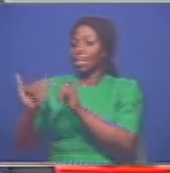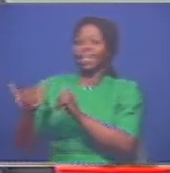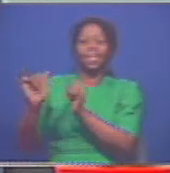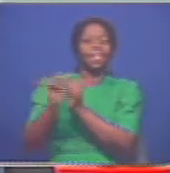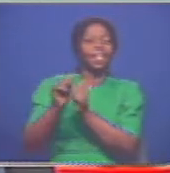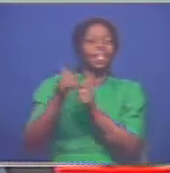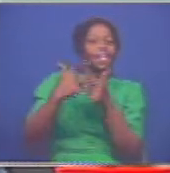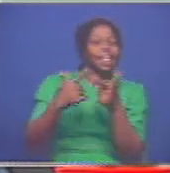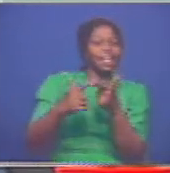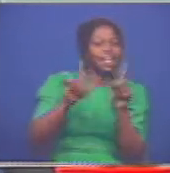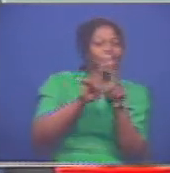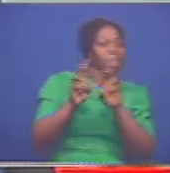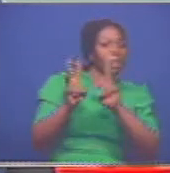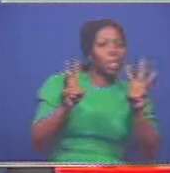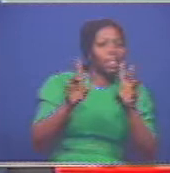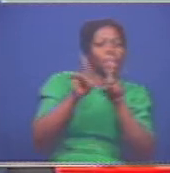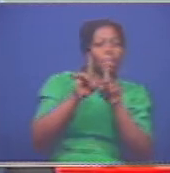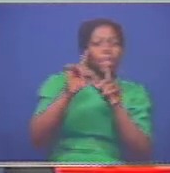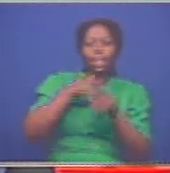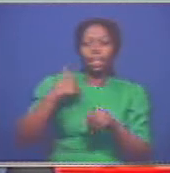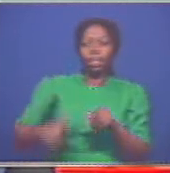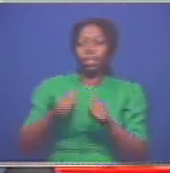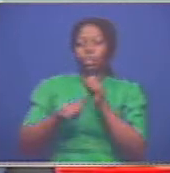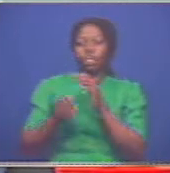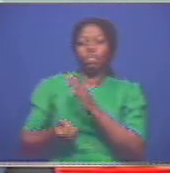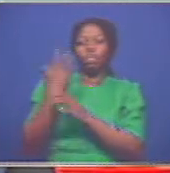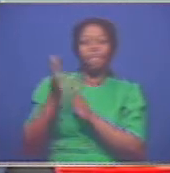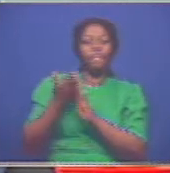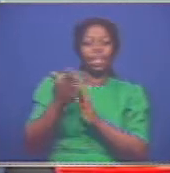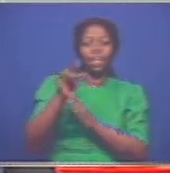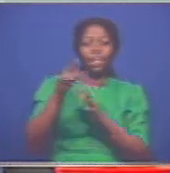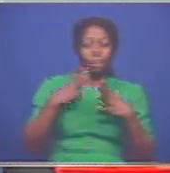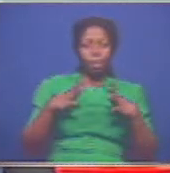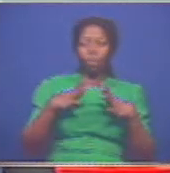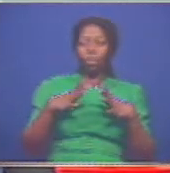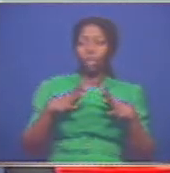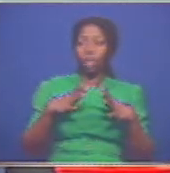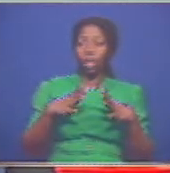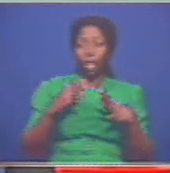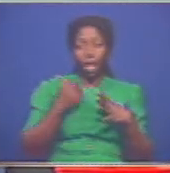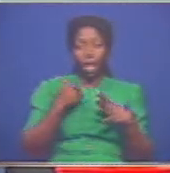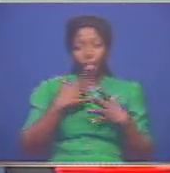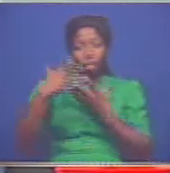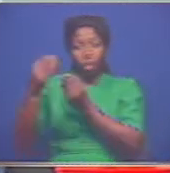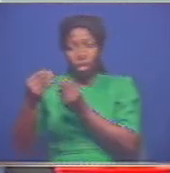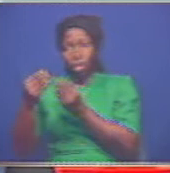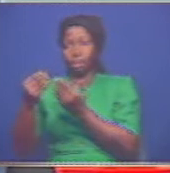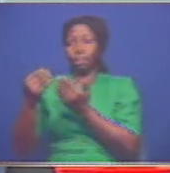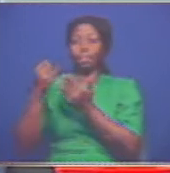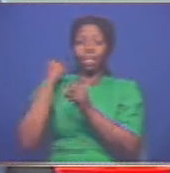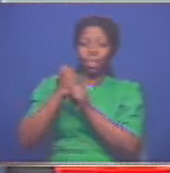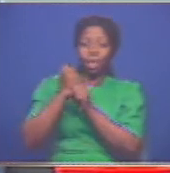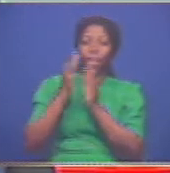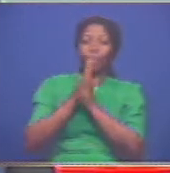West, or even in China that has grown very fast. Those guys are able to, I've had an opportunity of working with Chinese